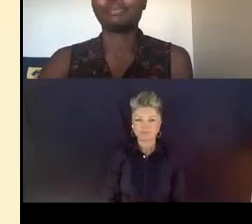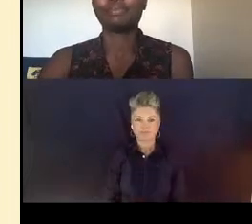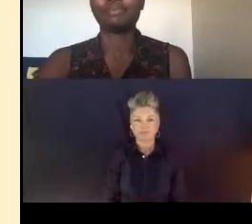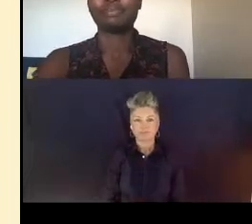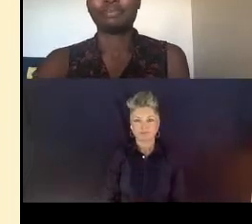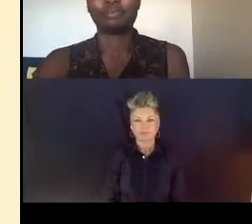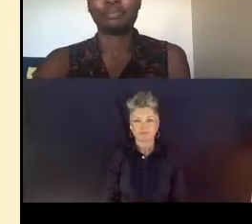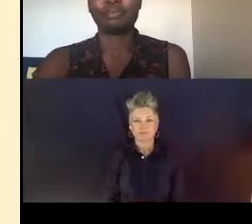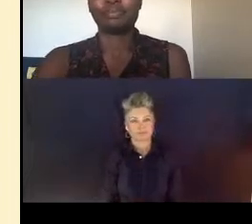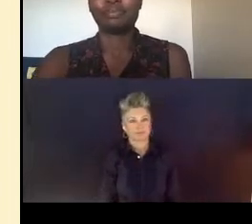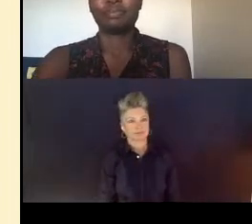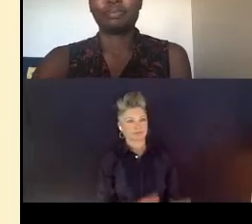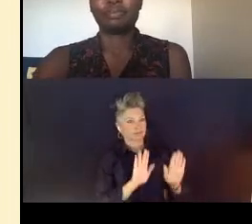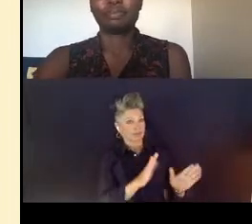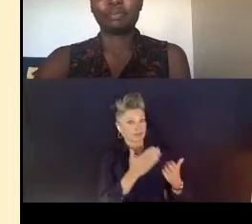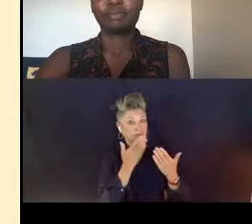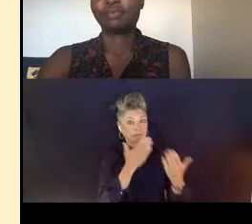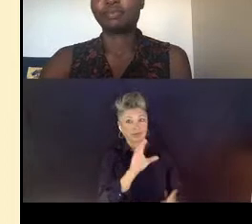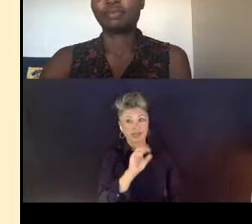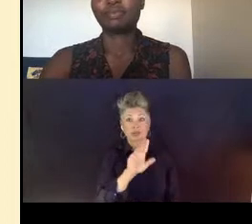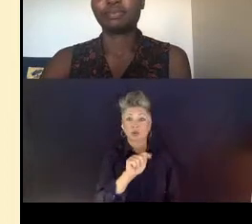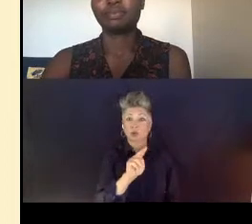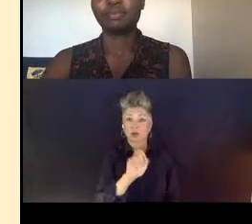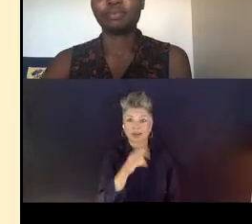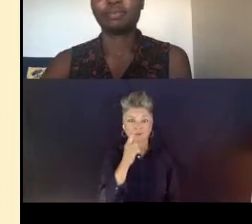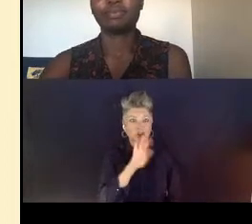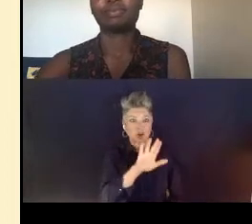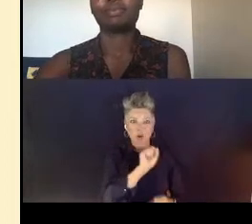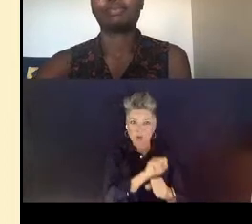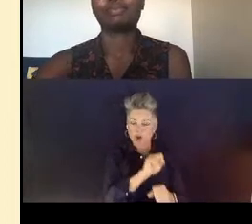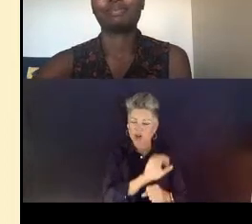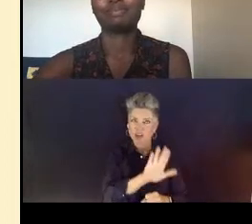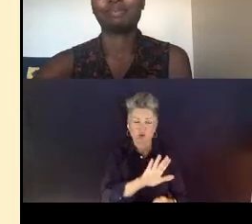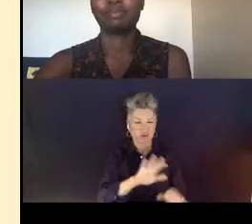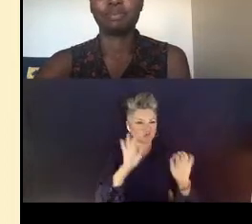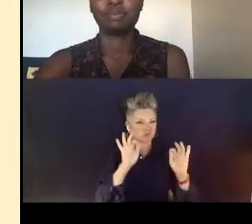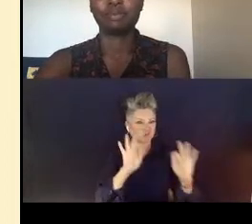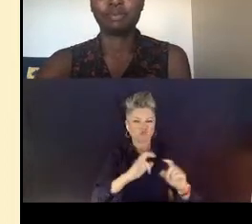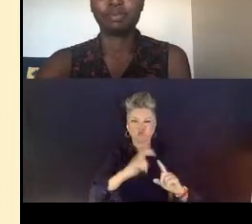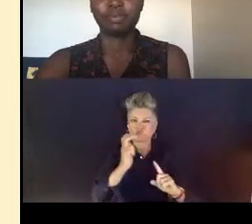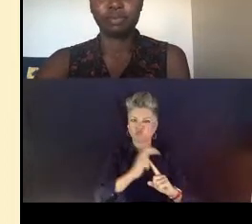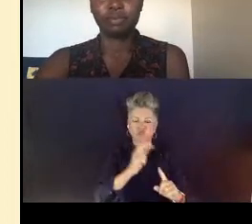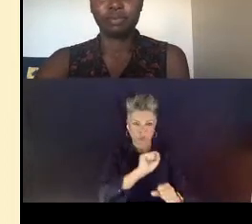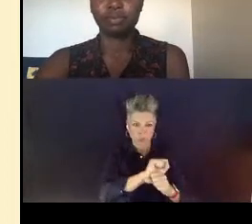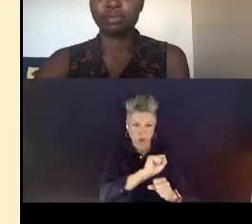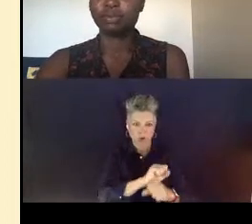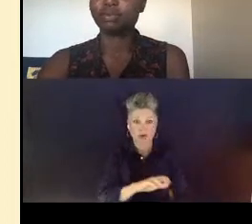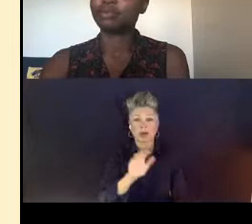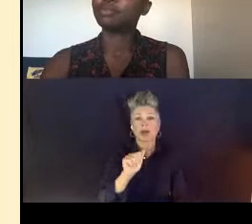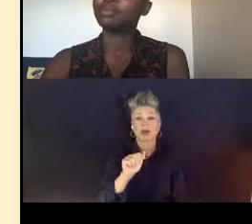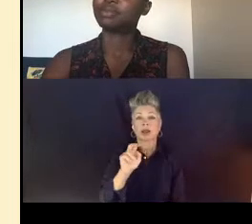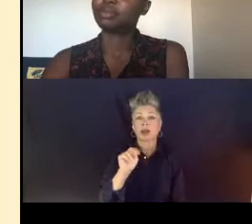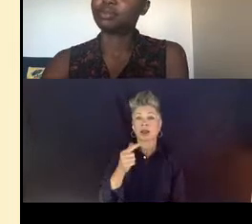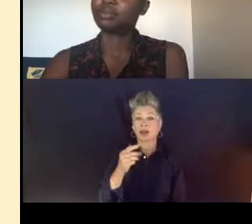Awesome. Thanks, Courtney, for your work, your good work. Angelique Sharp, like